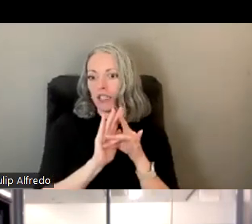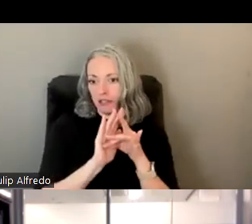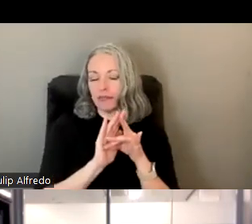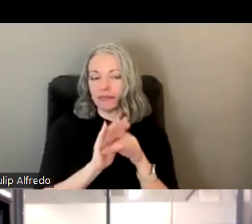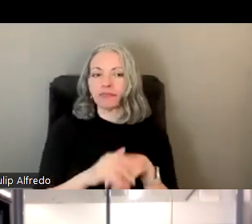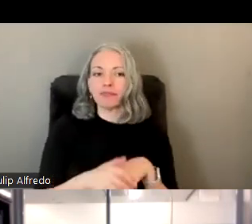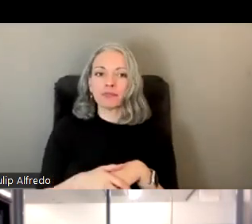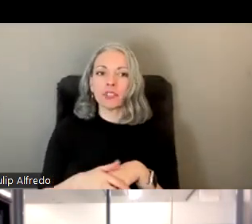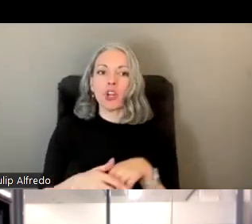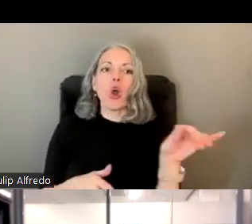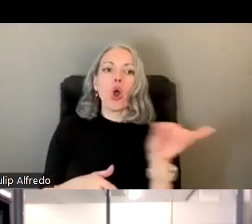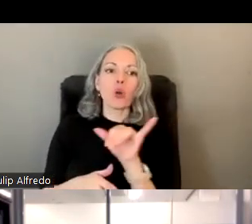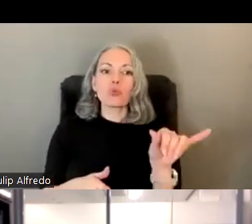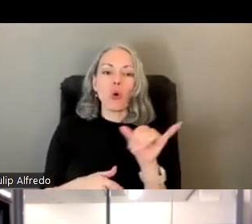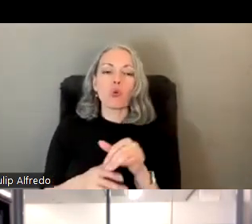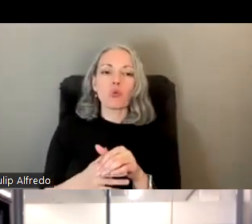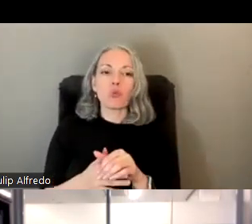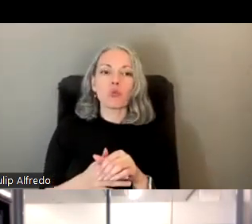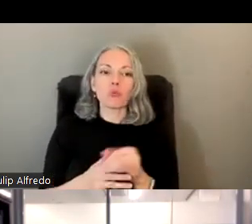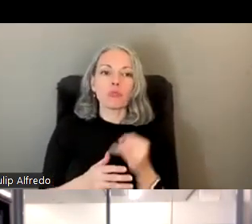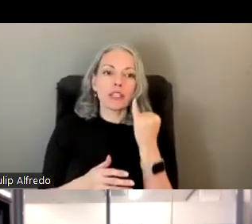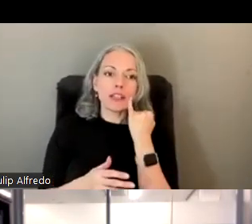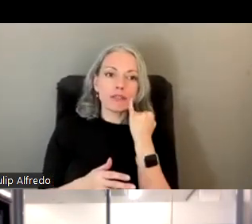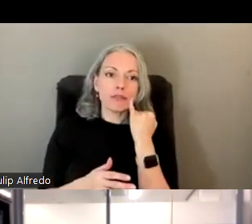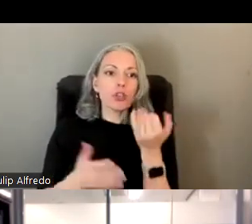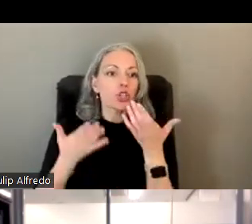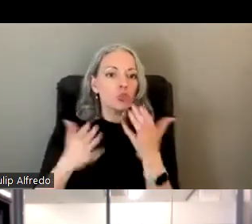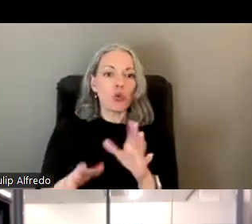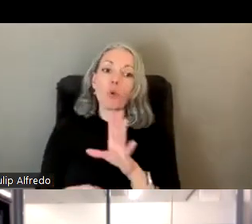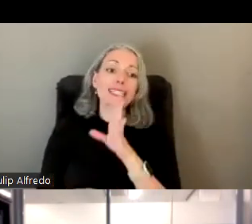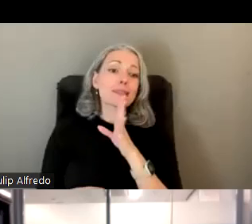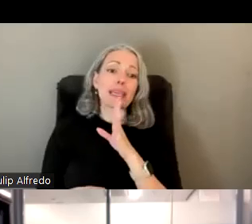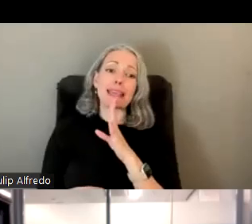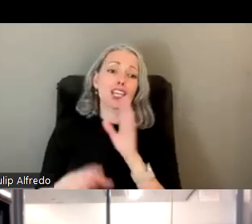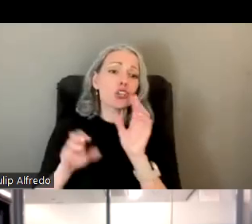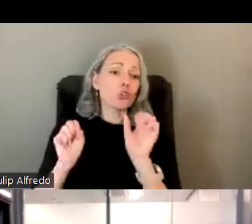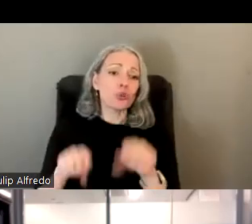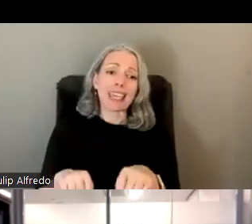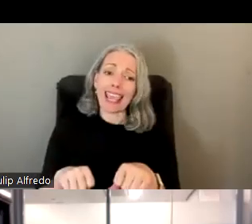And we could also, you could also, if you don't want to say something out loud, you can